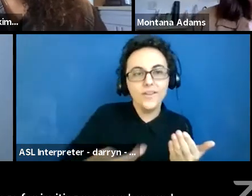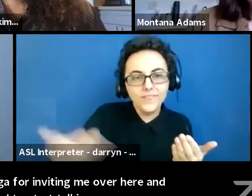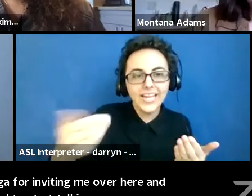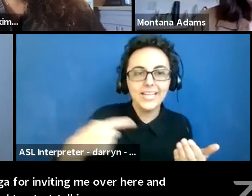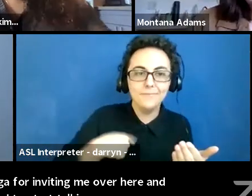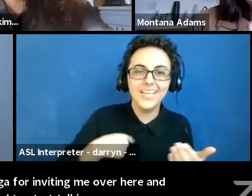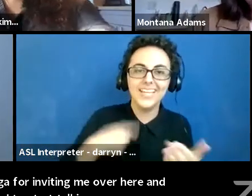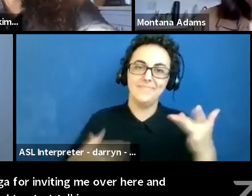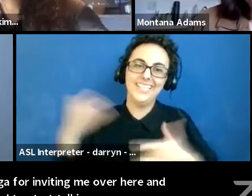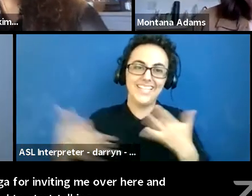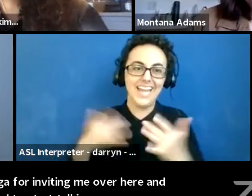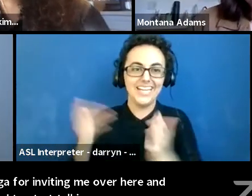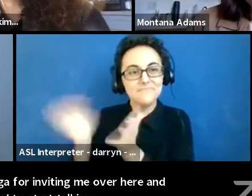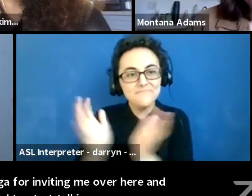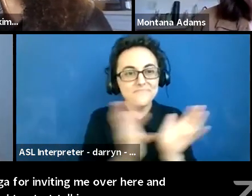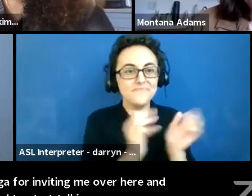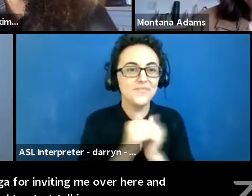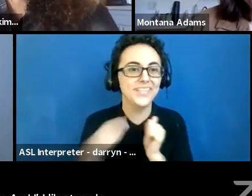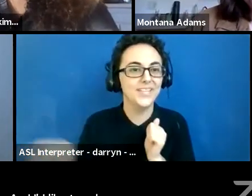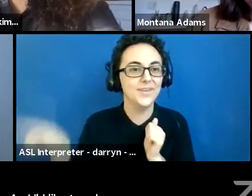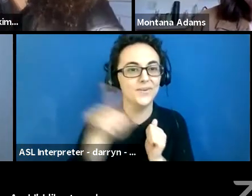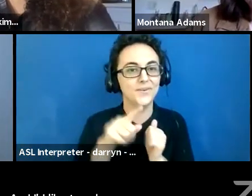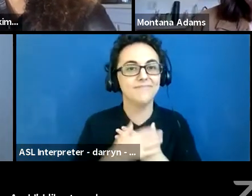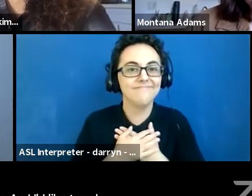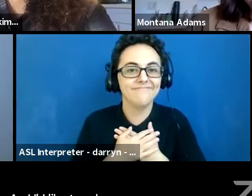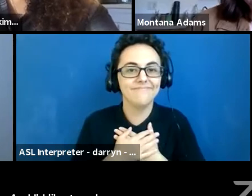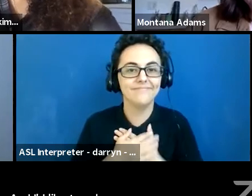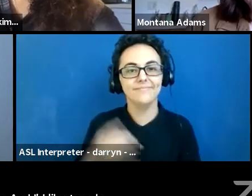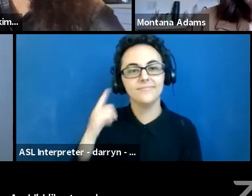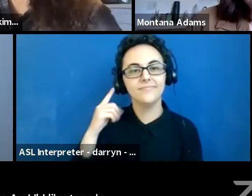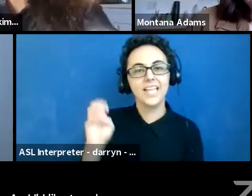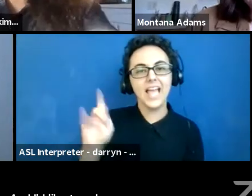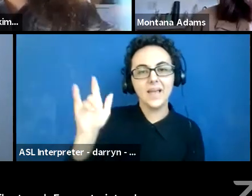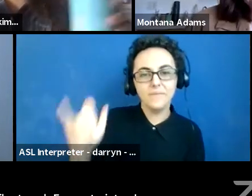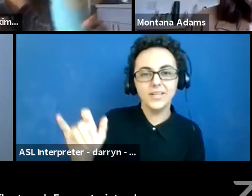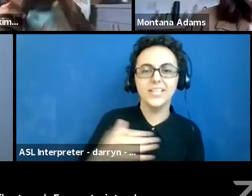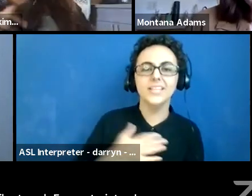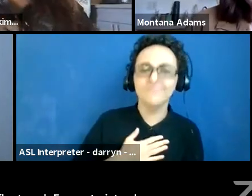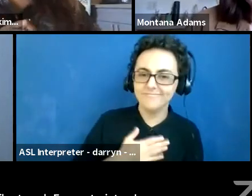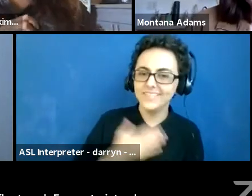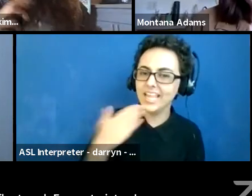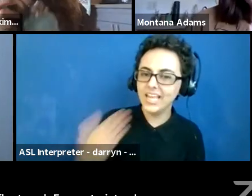Yes, thank you. And I'd like to ask Emery to introduce himself as well.